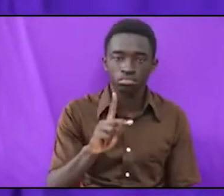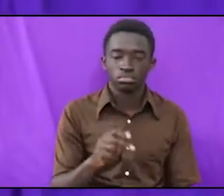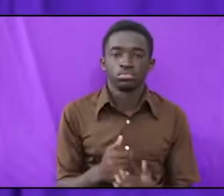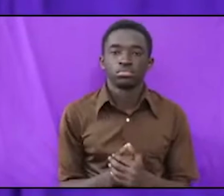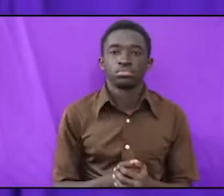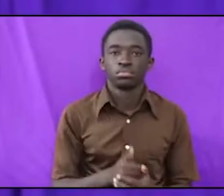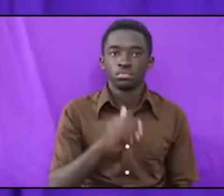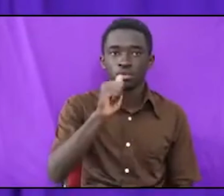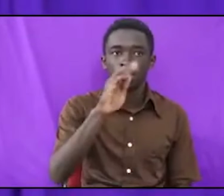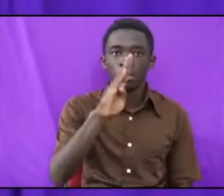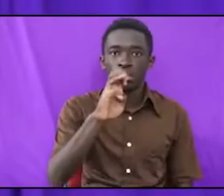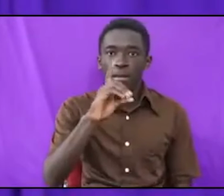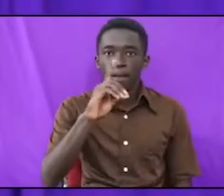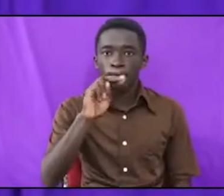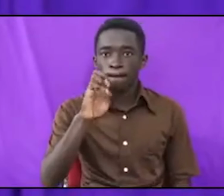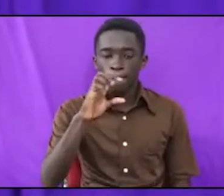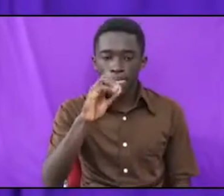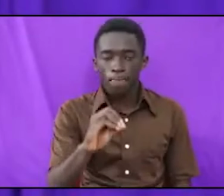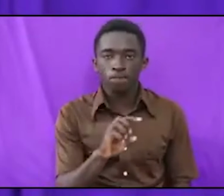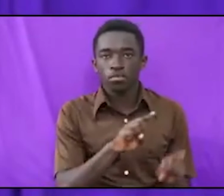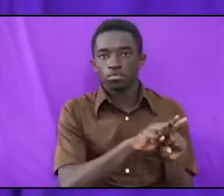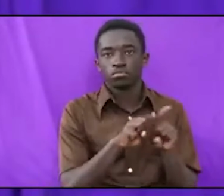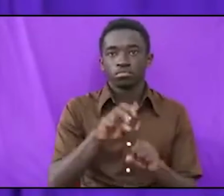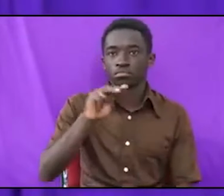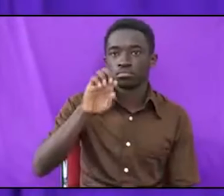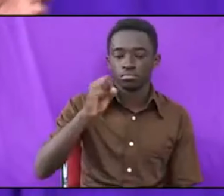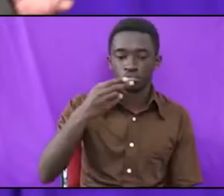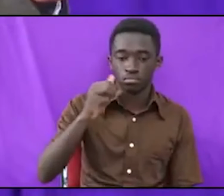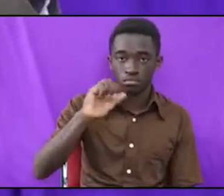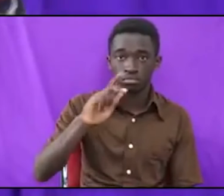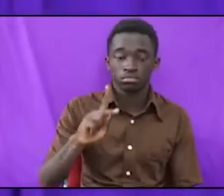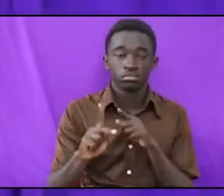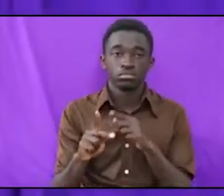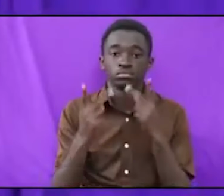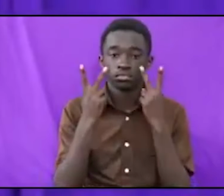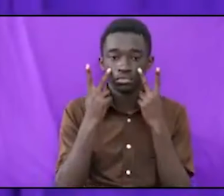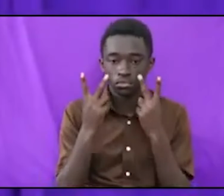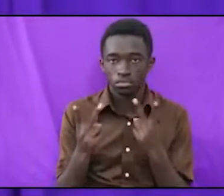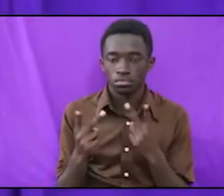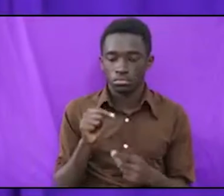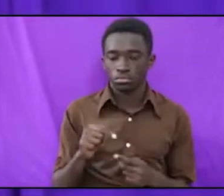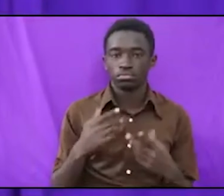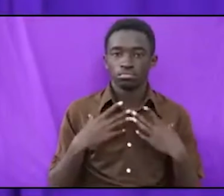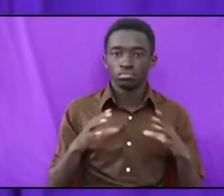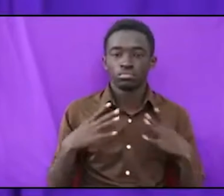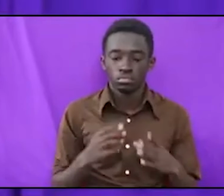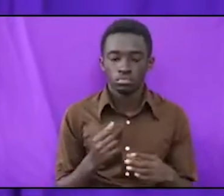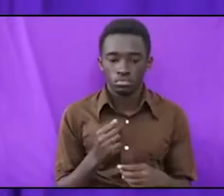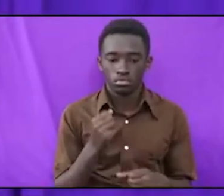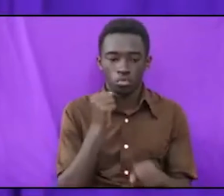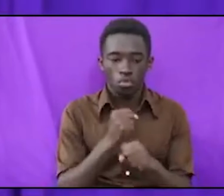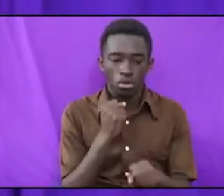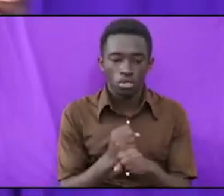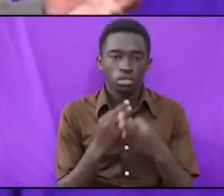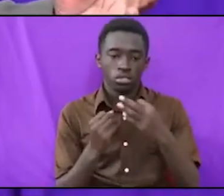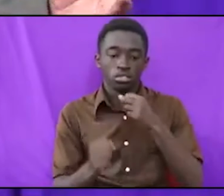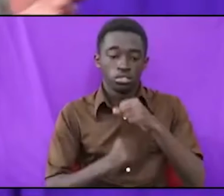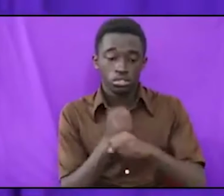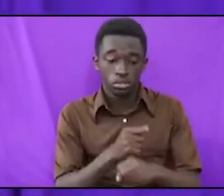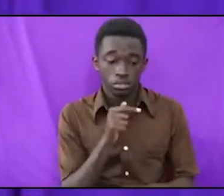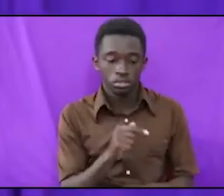leader. During this time, they are told they are going for 3 years to be treated with